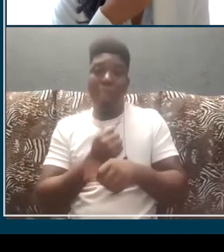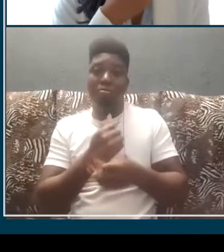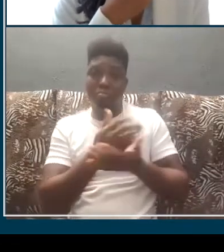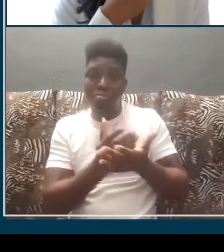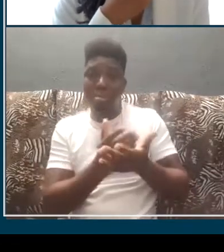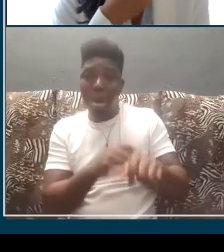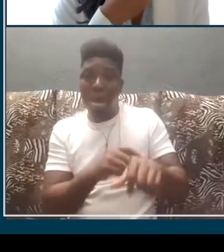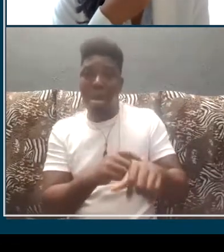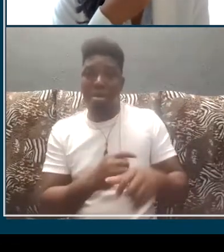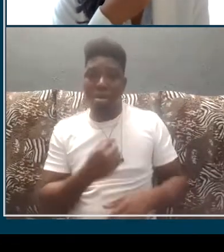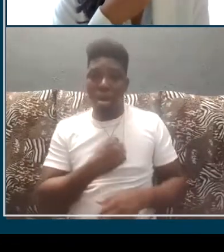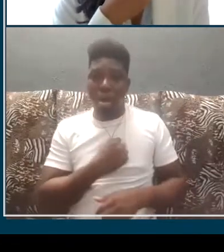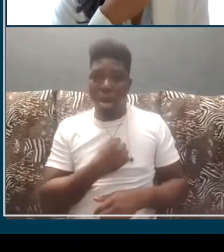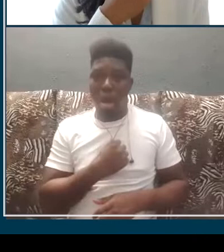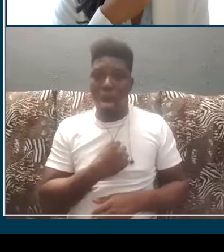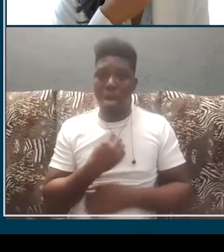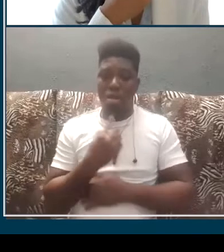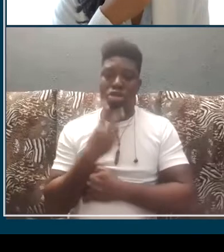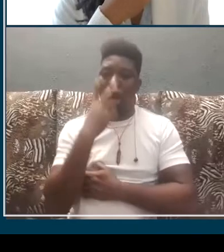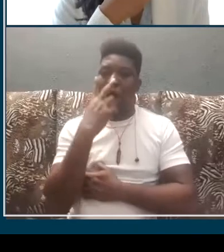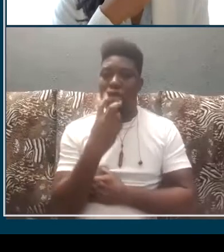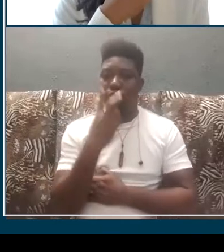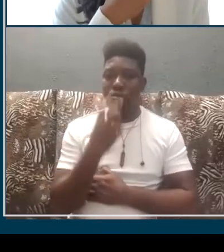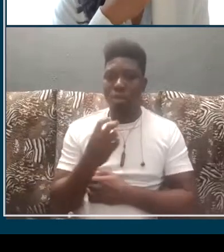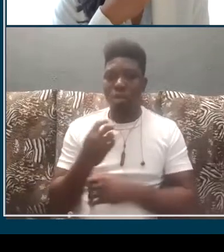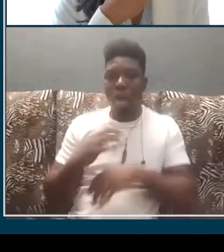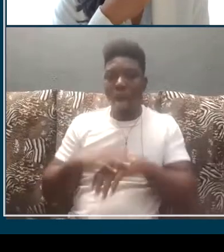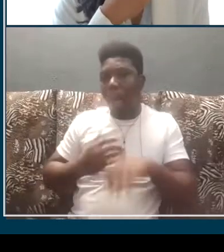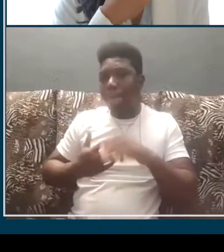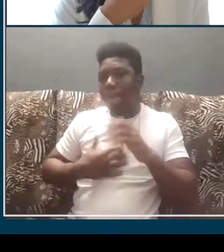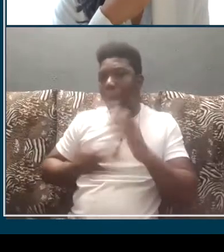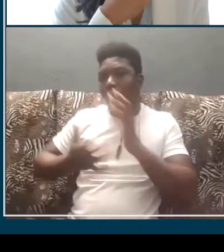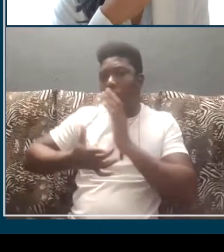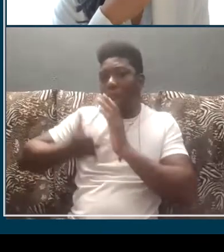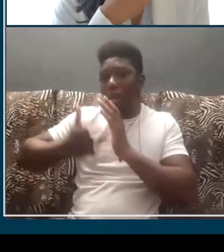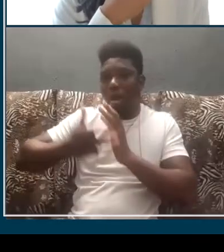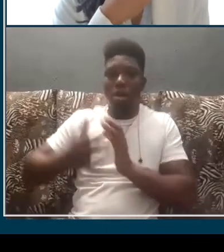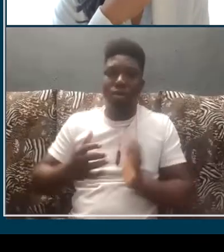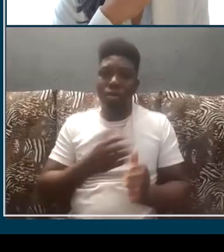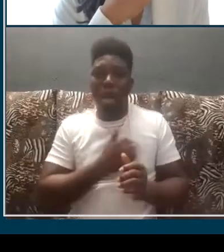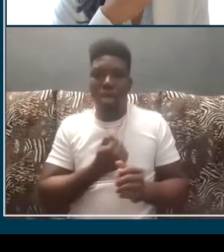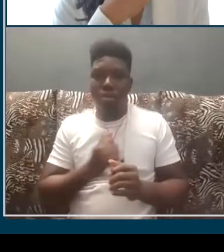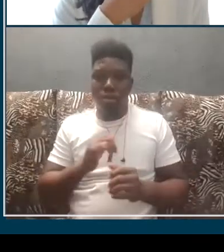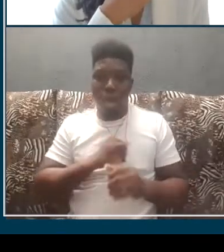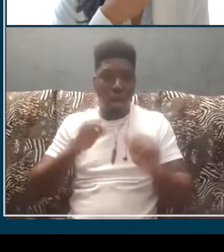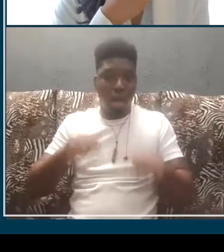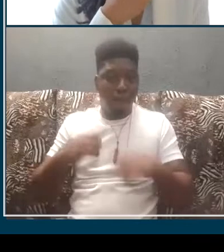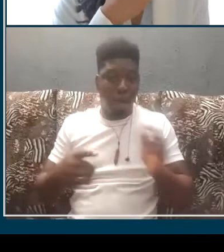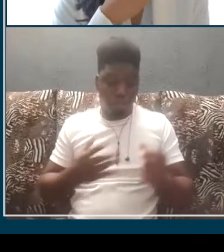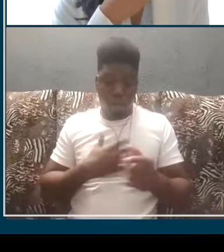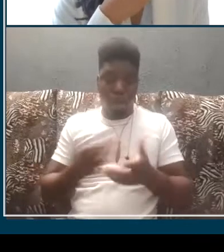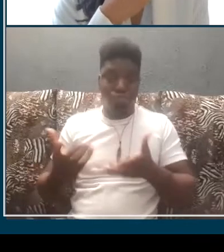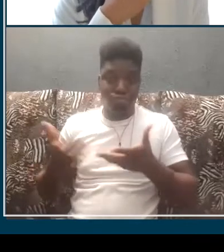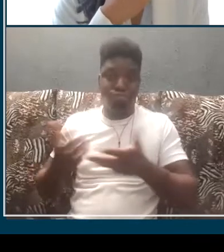was picking up my technology, and I came with my coworker who is